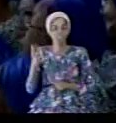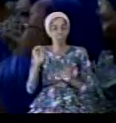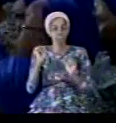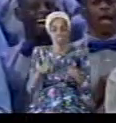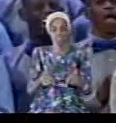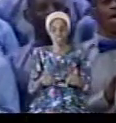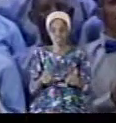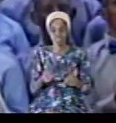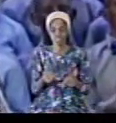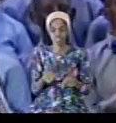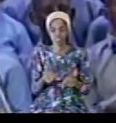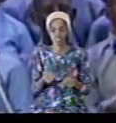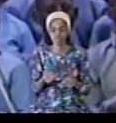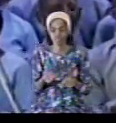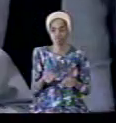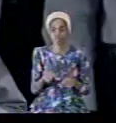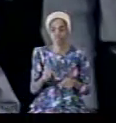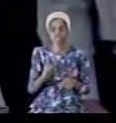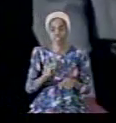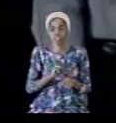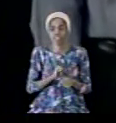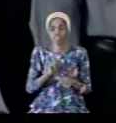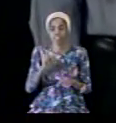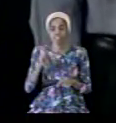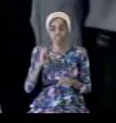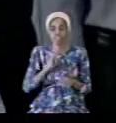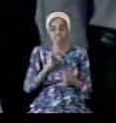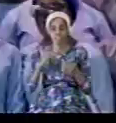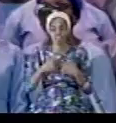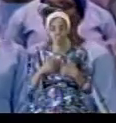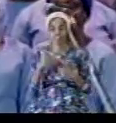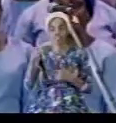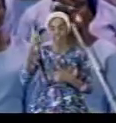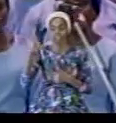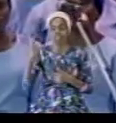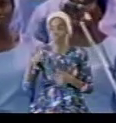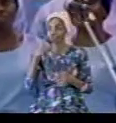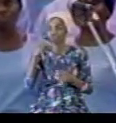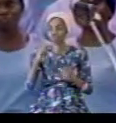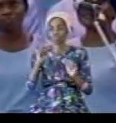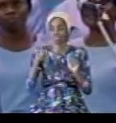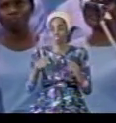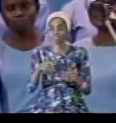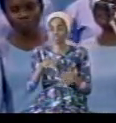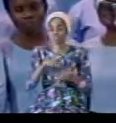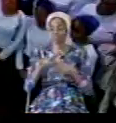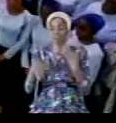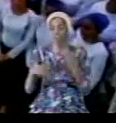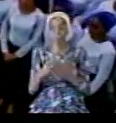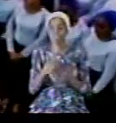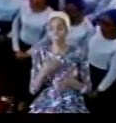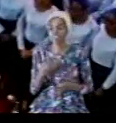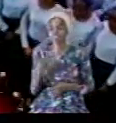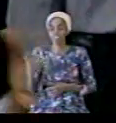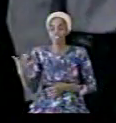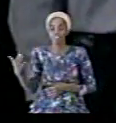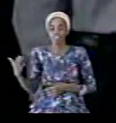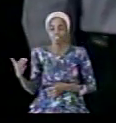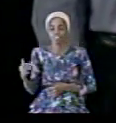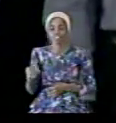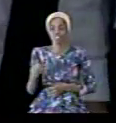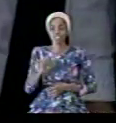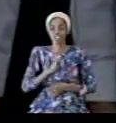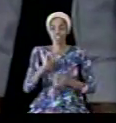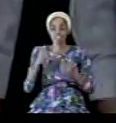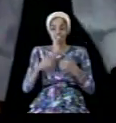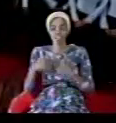can. God can. I have a God. I have a God. Who can do anything.